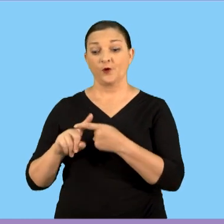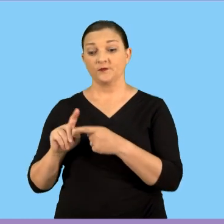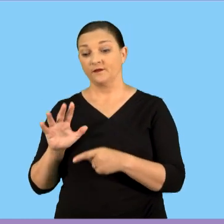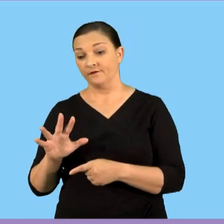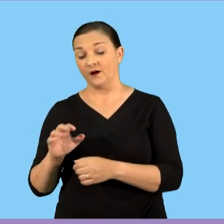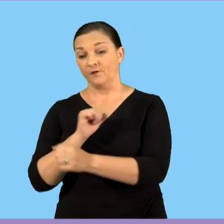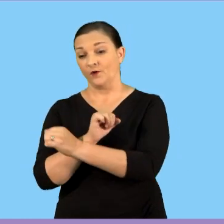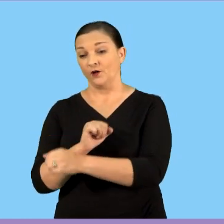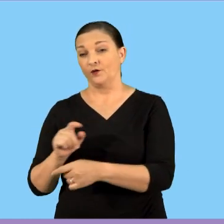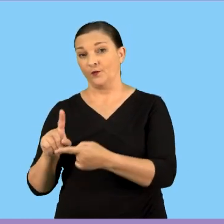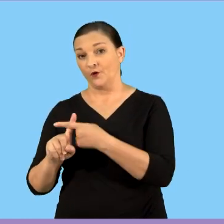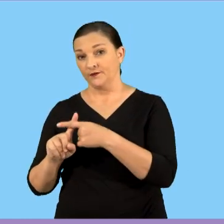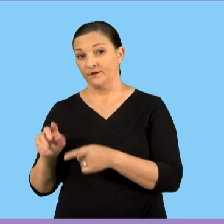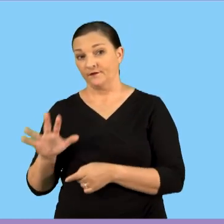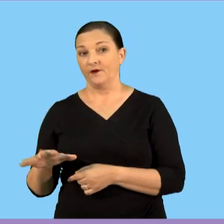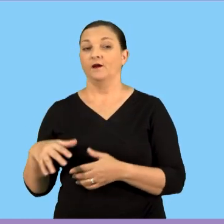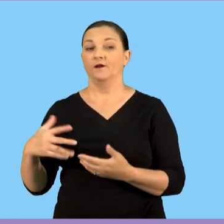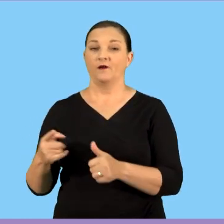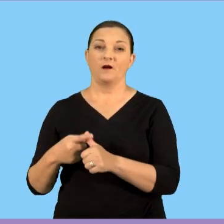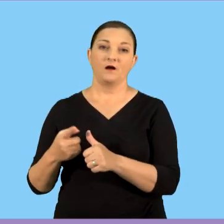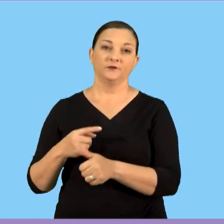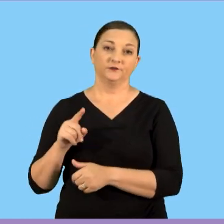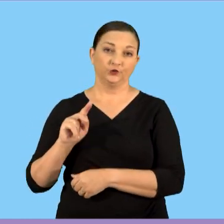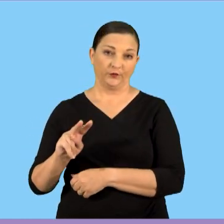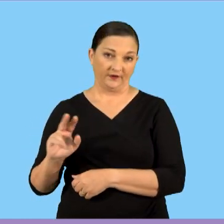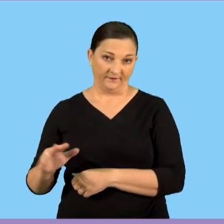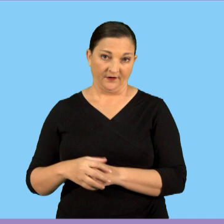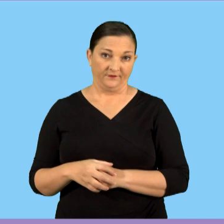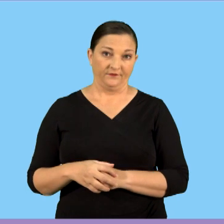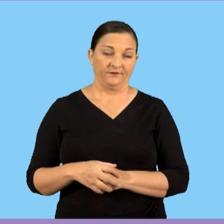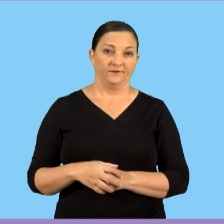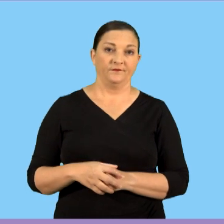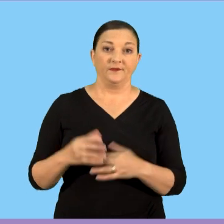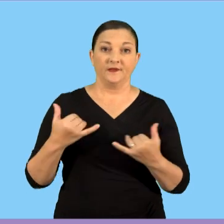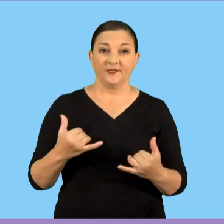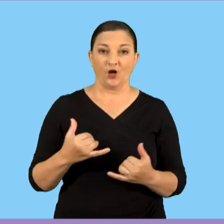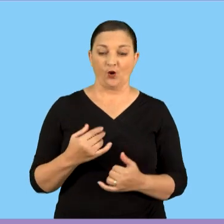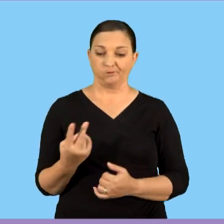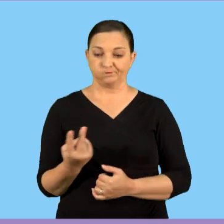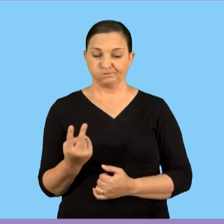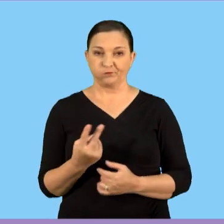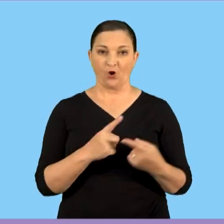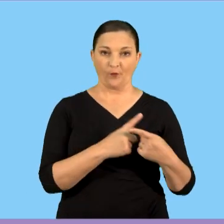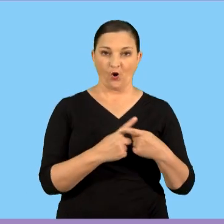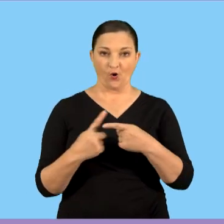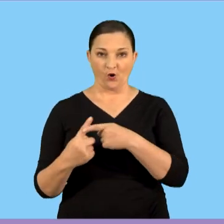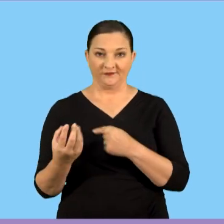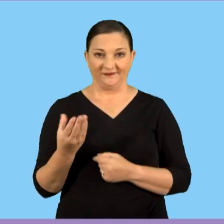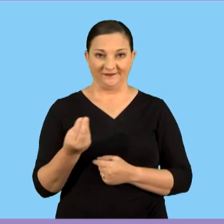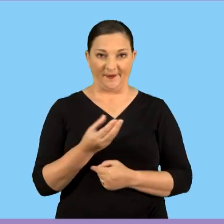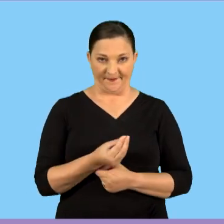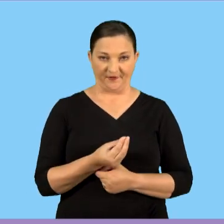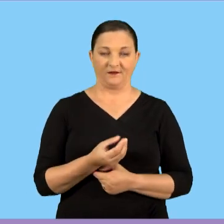positive 5 is 25. Now, I am multiplying two positive